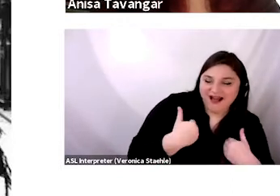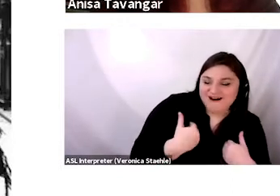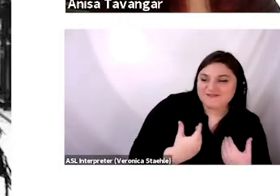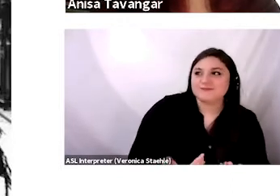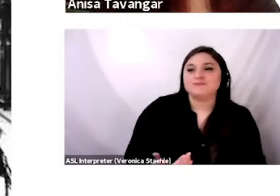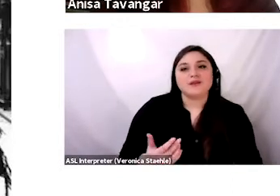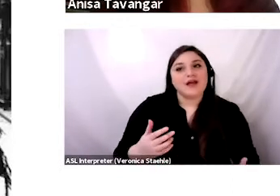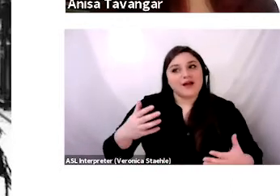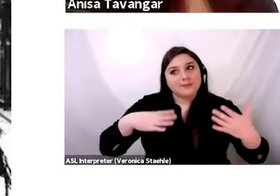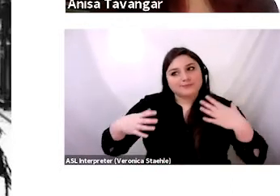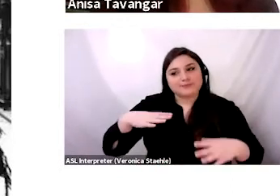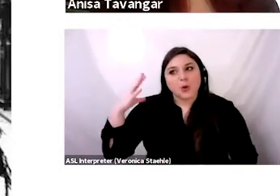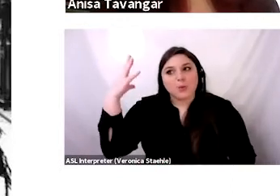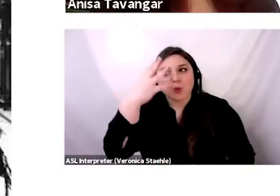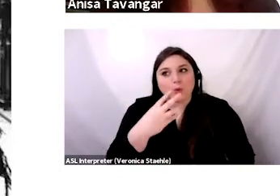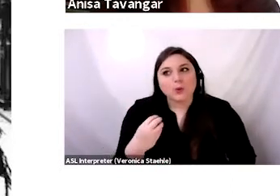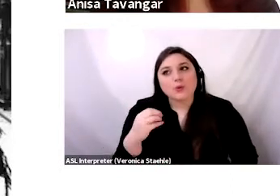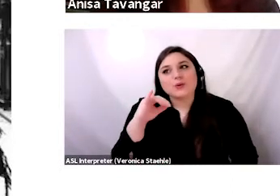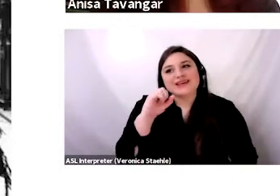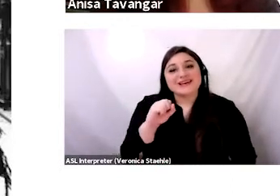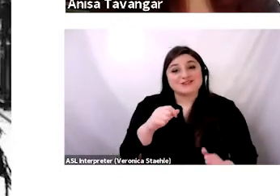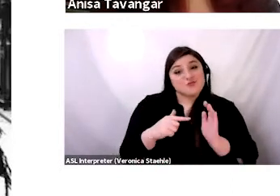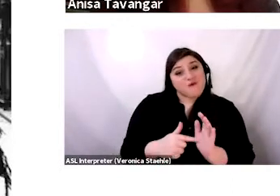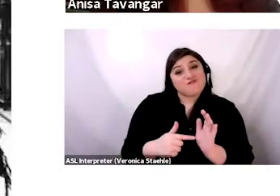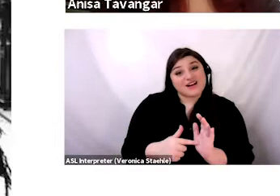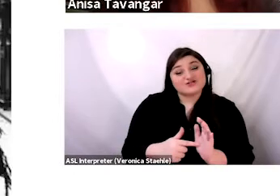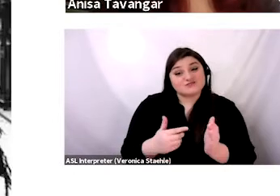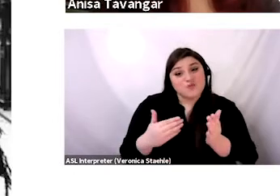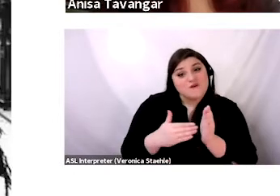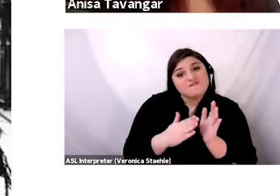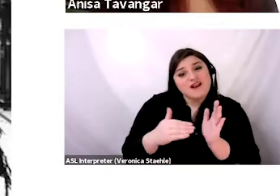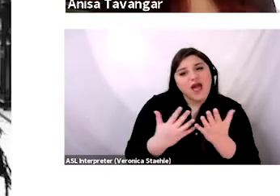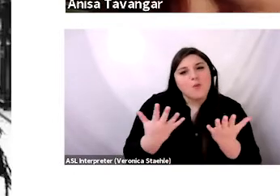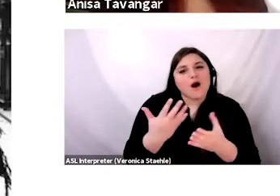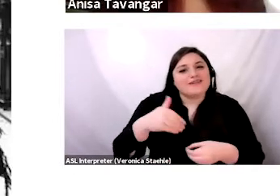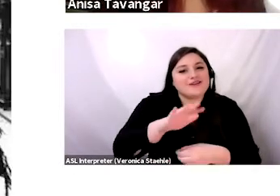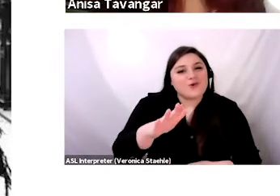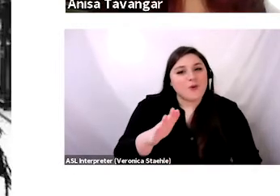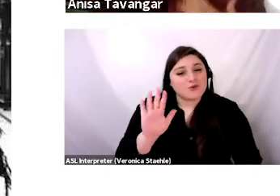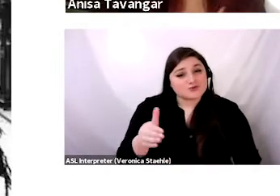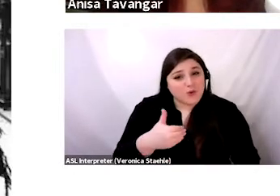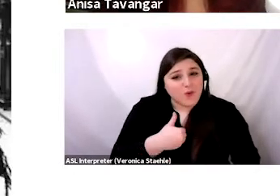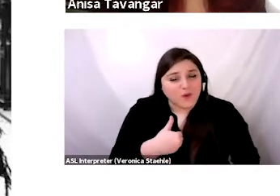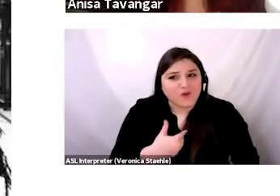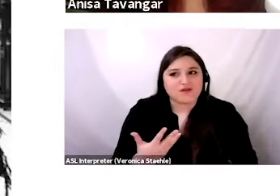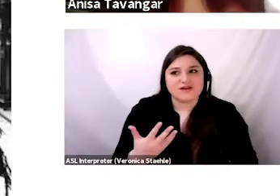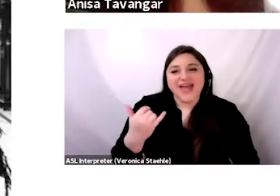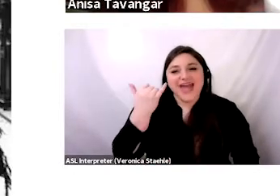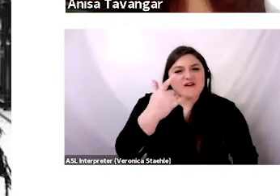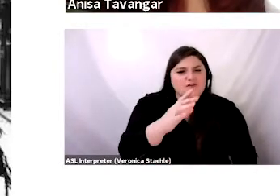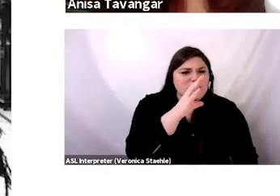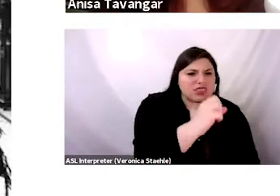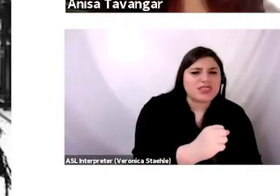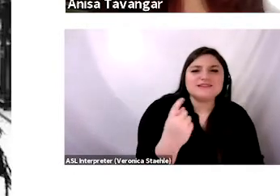flourishing of the soul. When we think about sort of how you feel when you wear something that feels important to you, whether